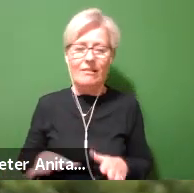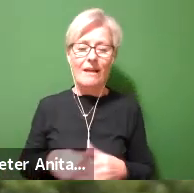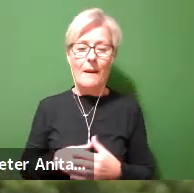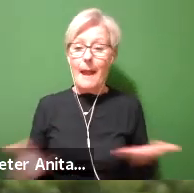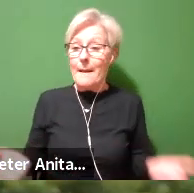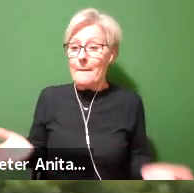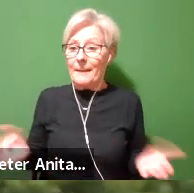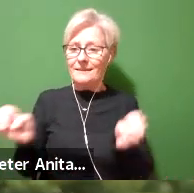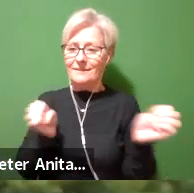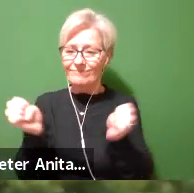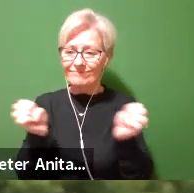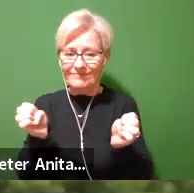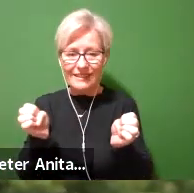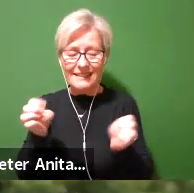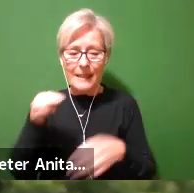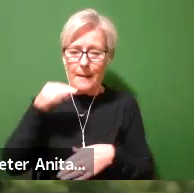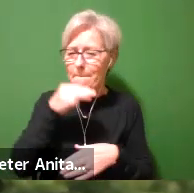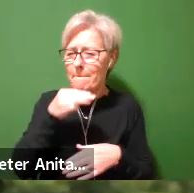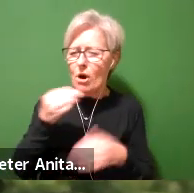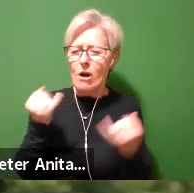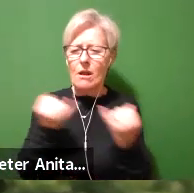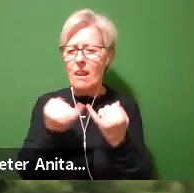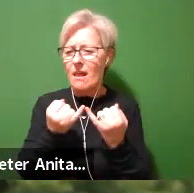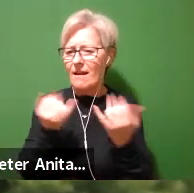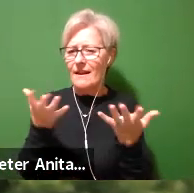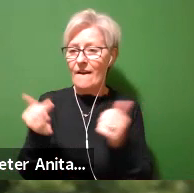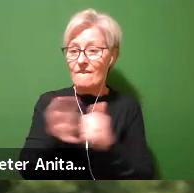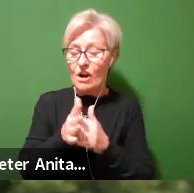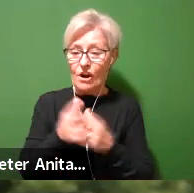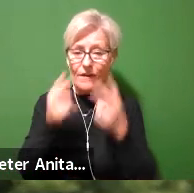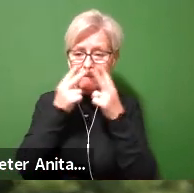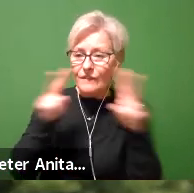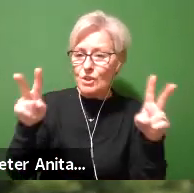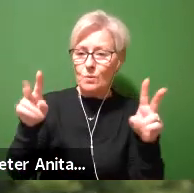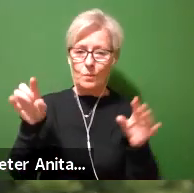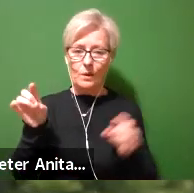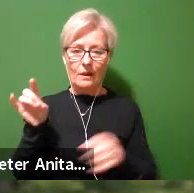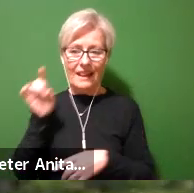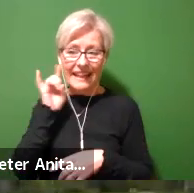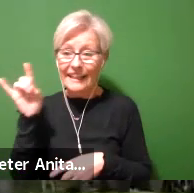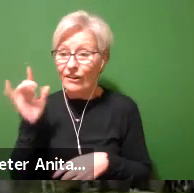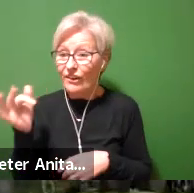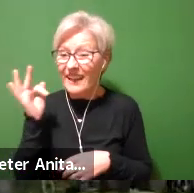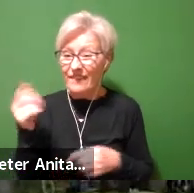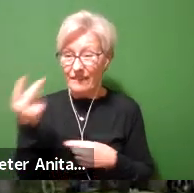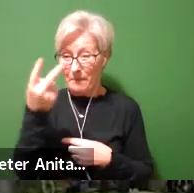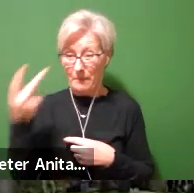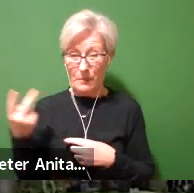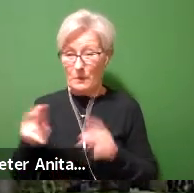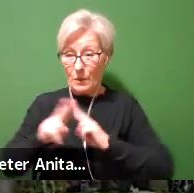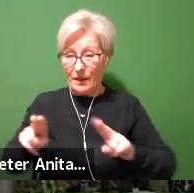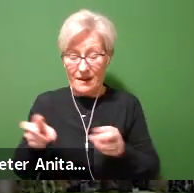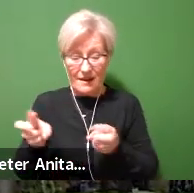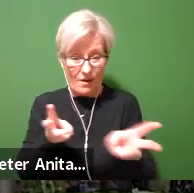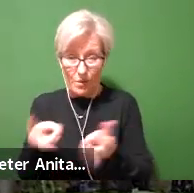are particularly important if our other systems like our vision and our hearing, which help us with our balance, aren't working as well. The last